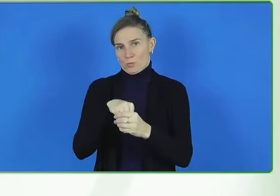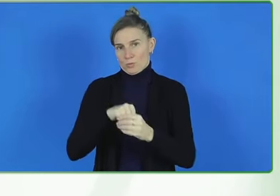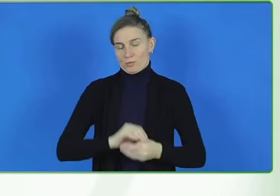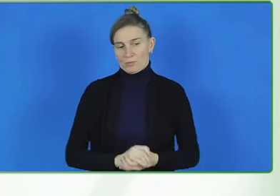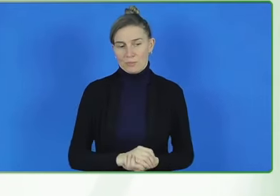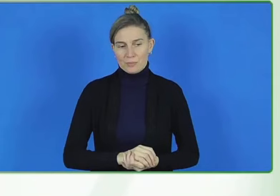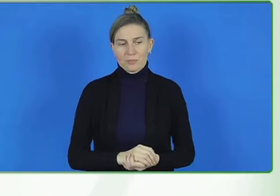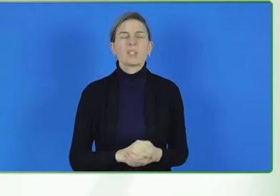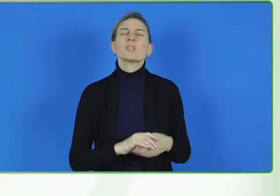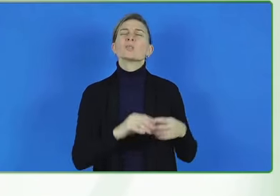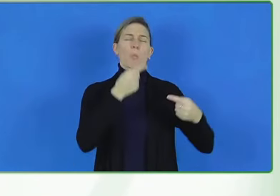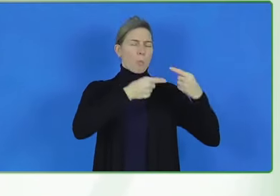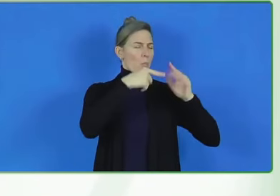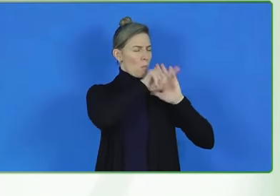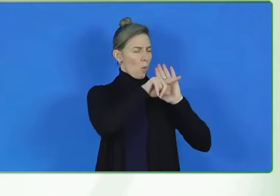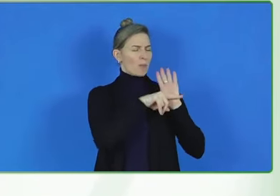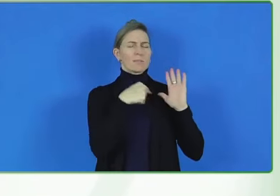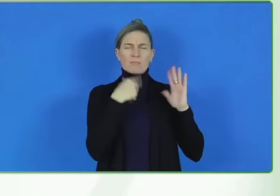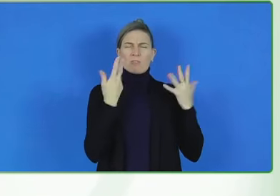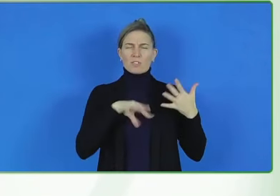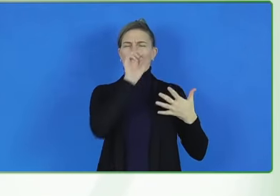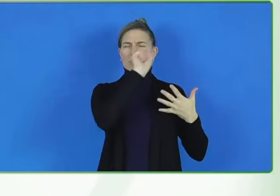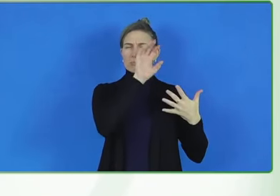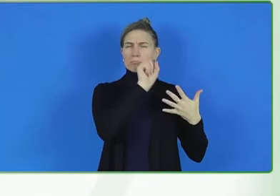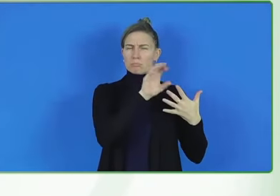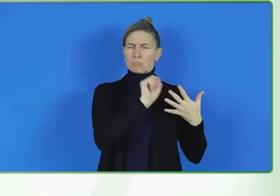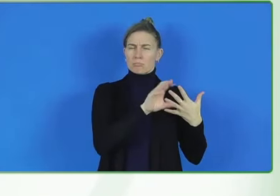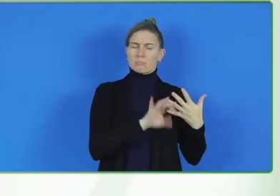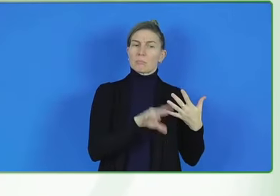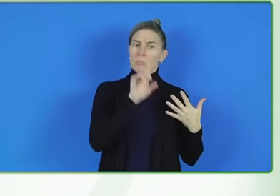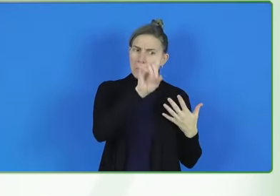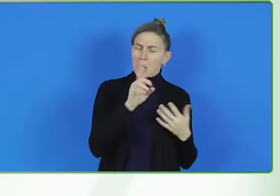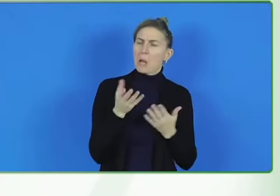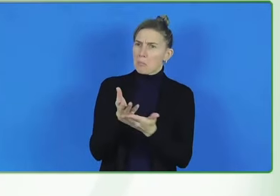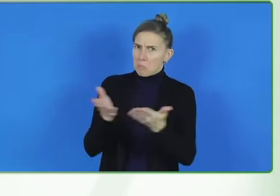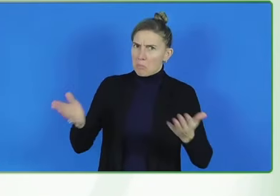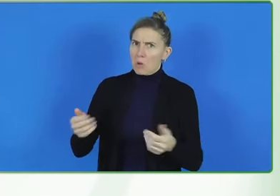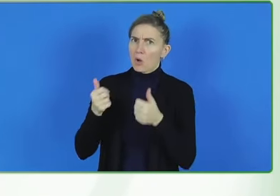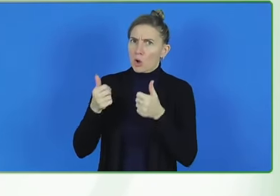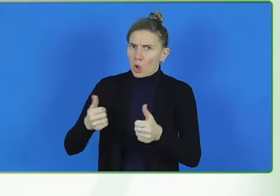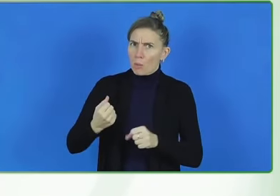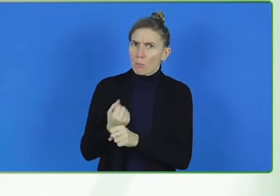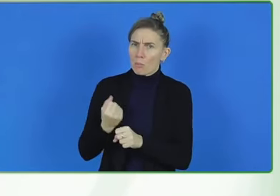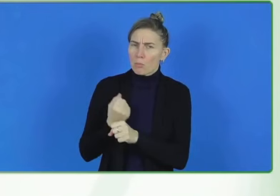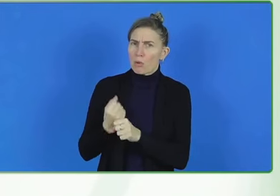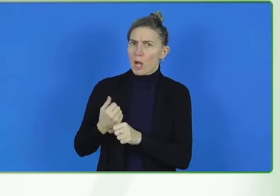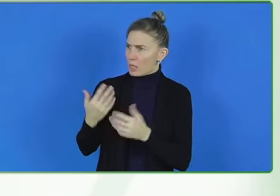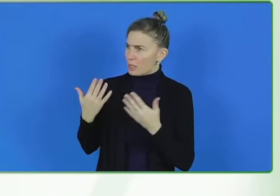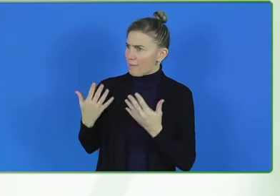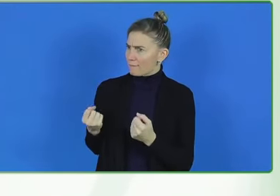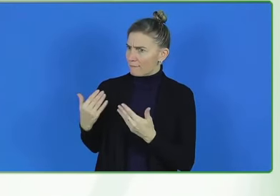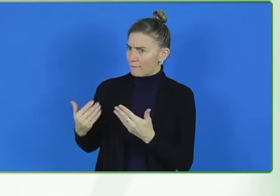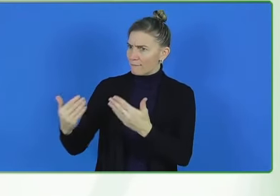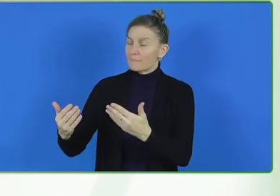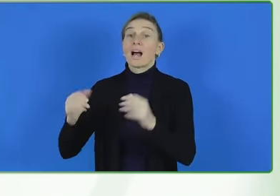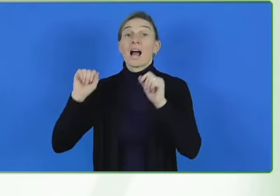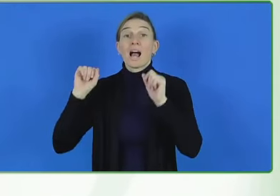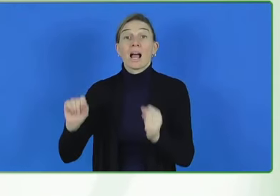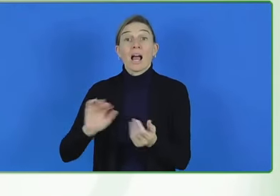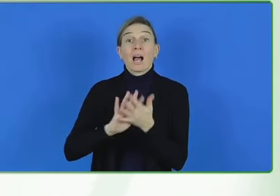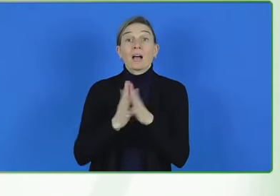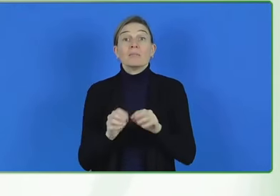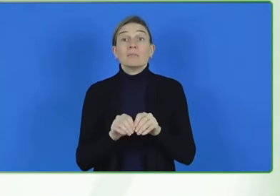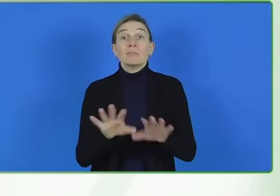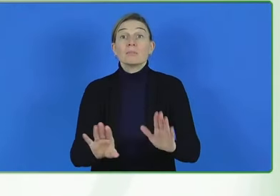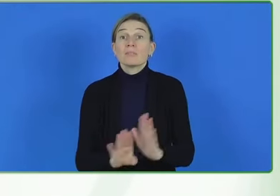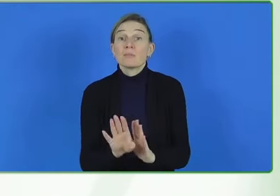I just mentioned, there are several good practices that can be implemented in developing countries. For instance,